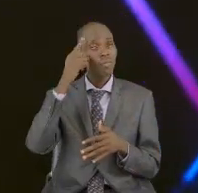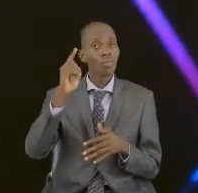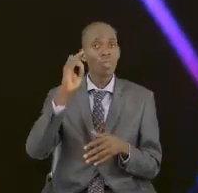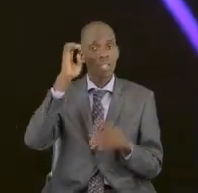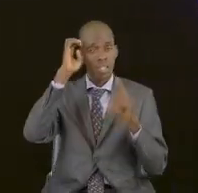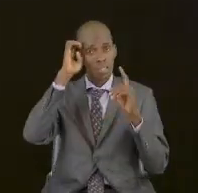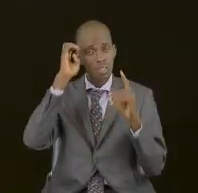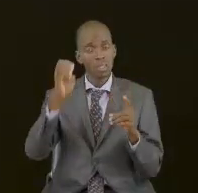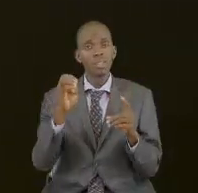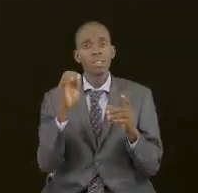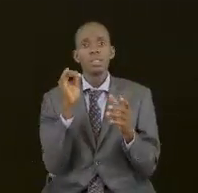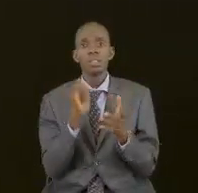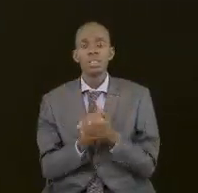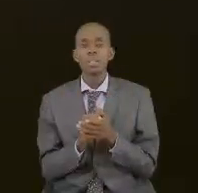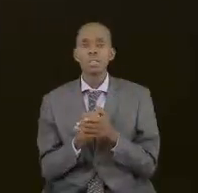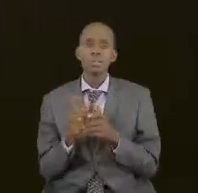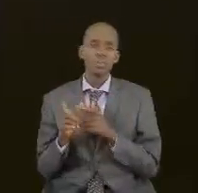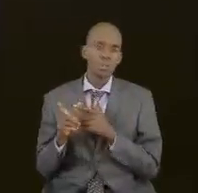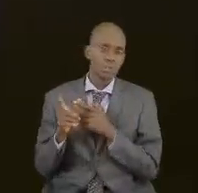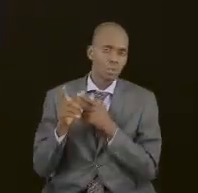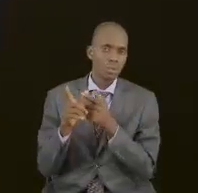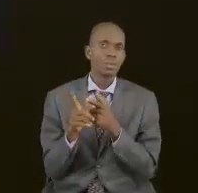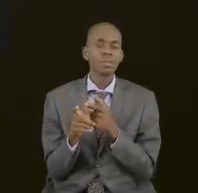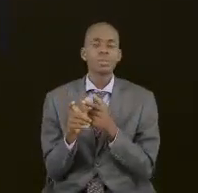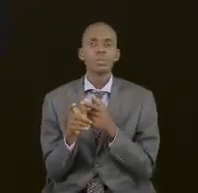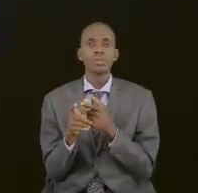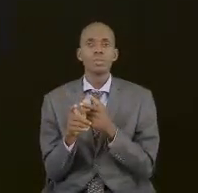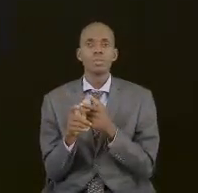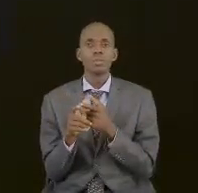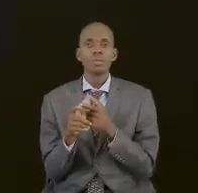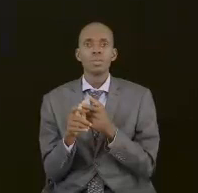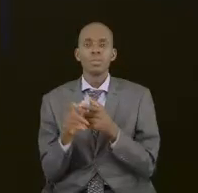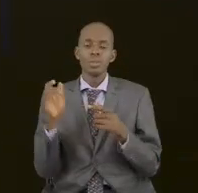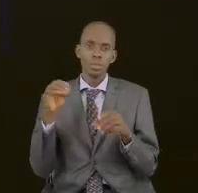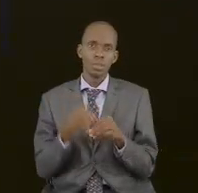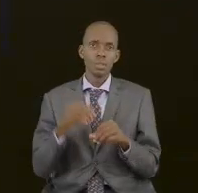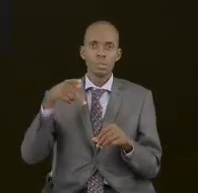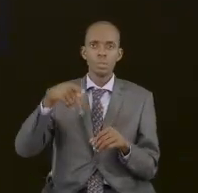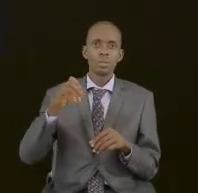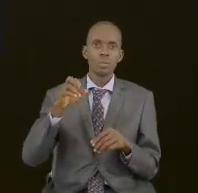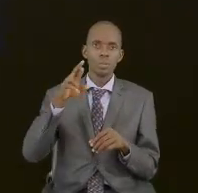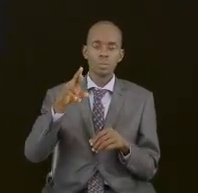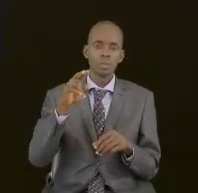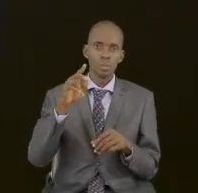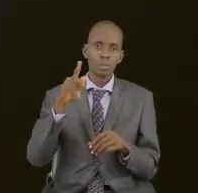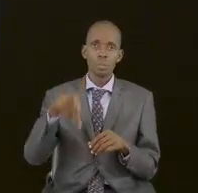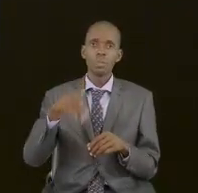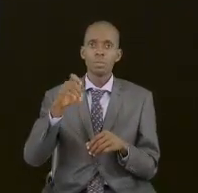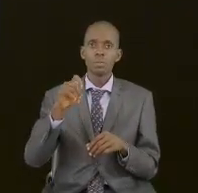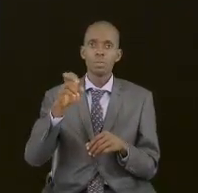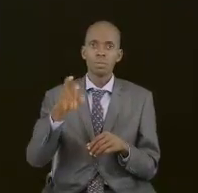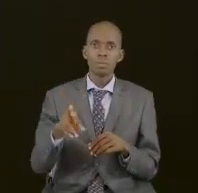wrought effectually in Peter to the apostleship of the circumcision,